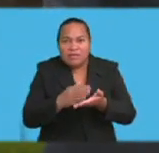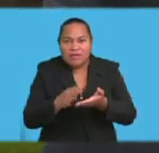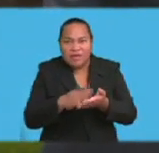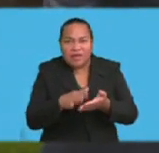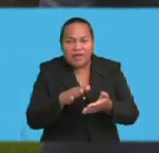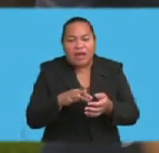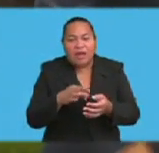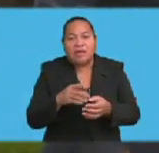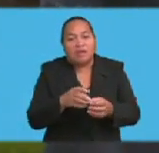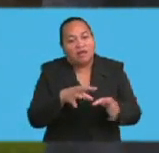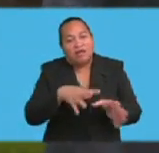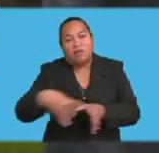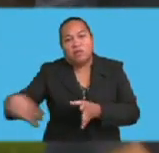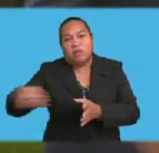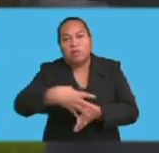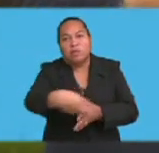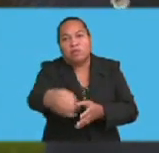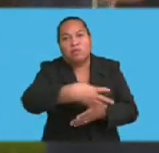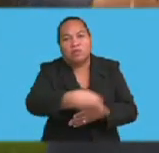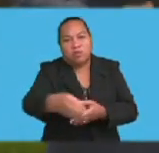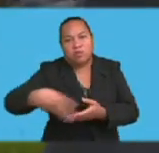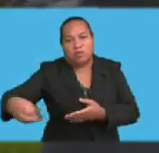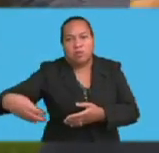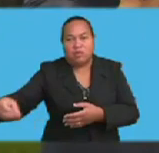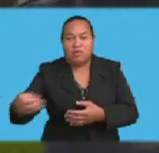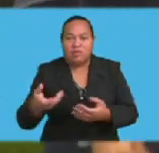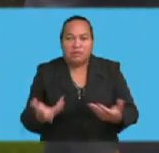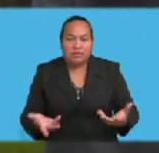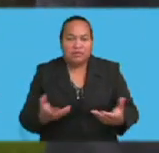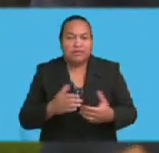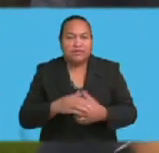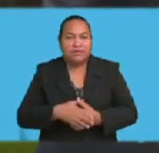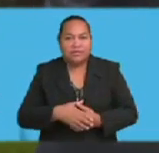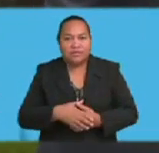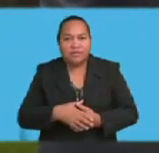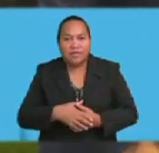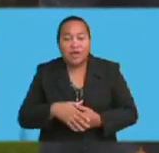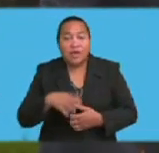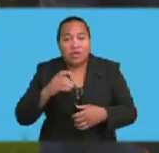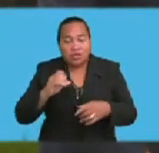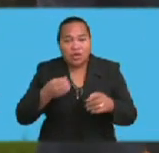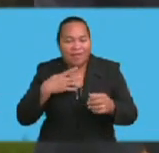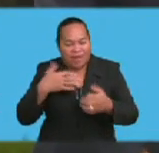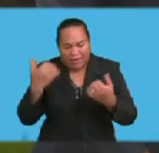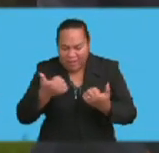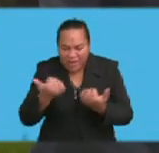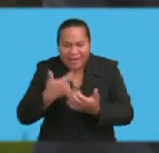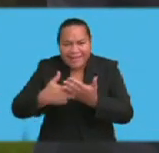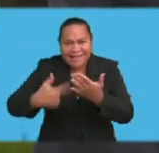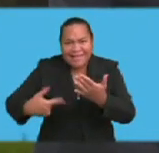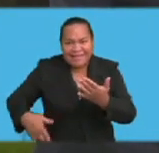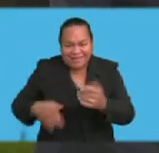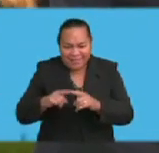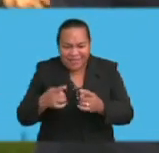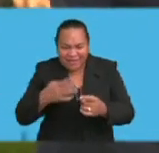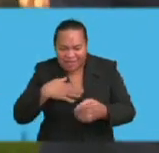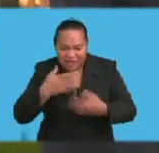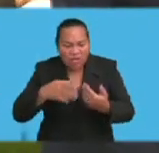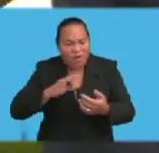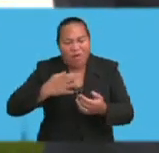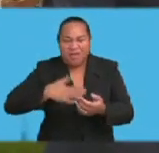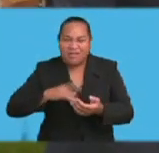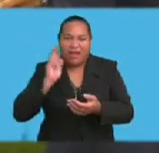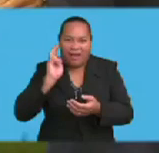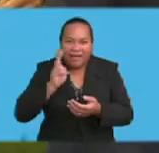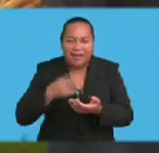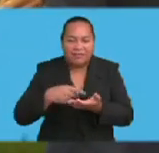there were lots of other shenanigans that went on with the former directors, the executives, etc. And I've got a whole list of things which I don't want to read out here because we've already been through that, Madam